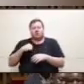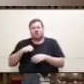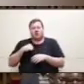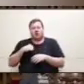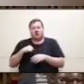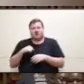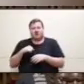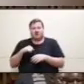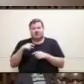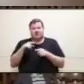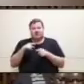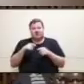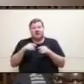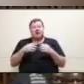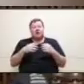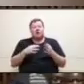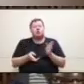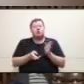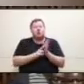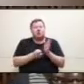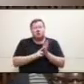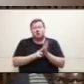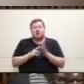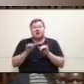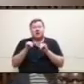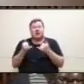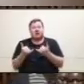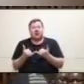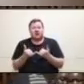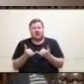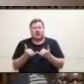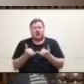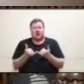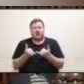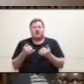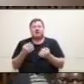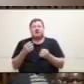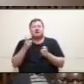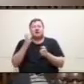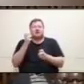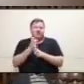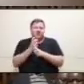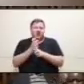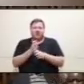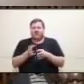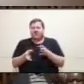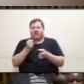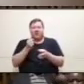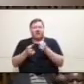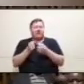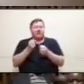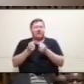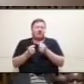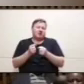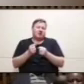These instances as a municipality are difficult to detect independently because we rely